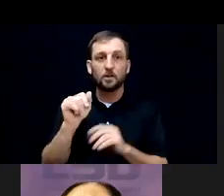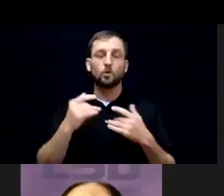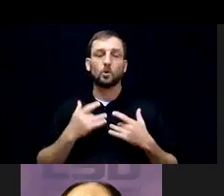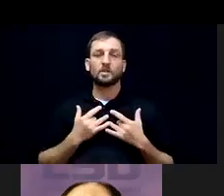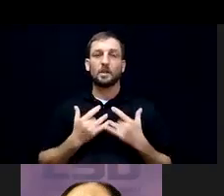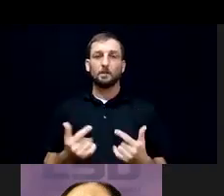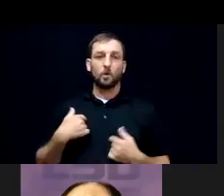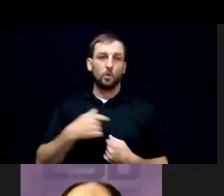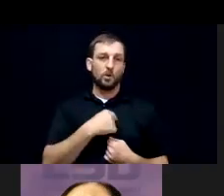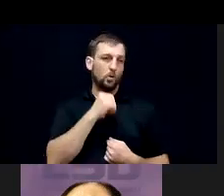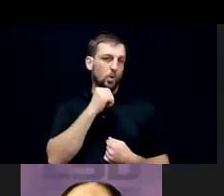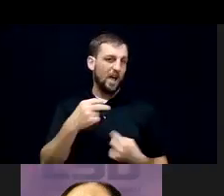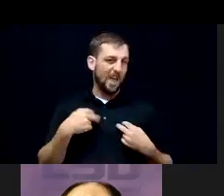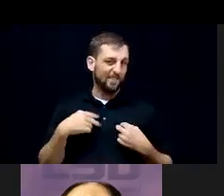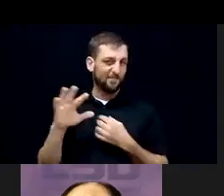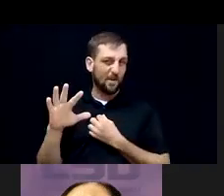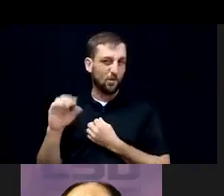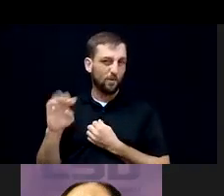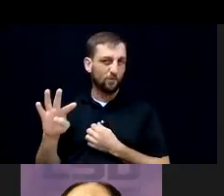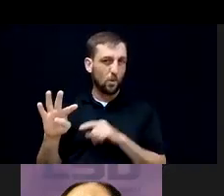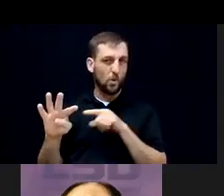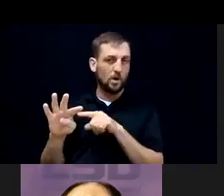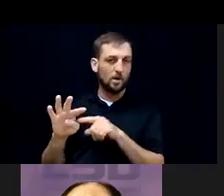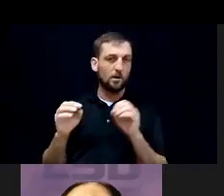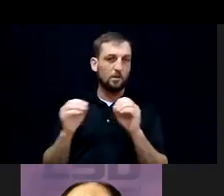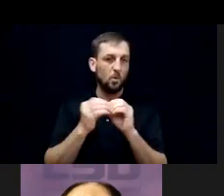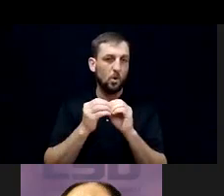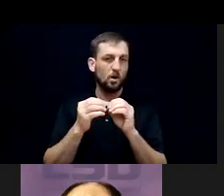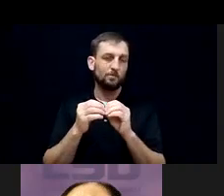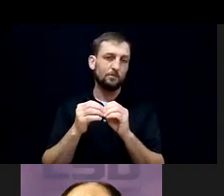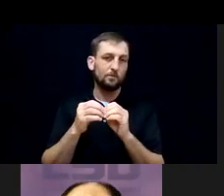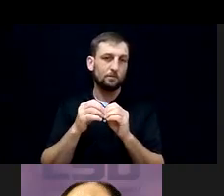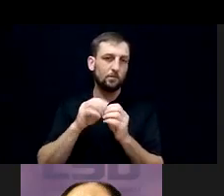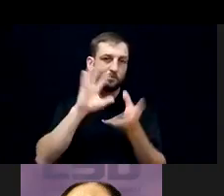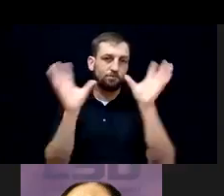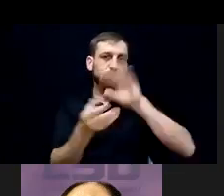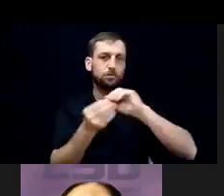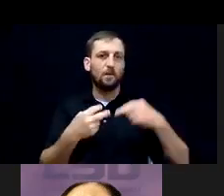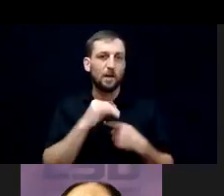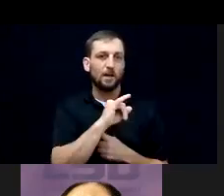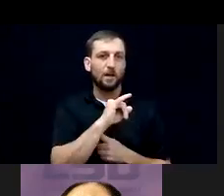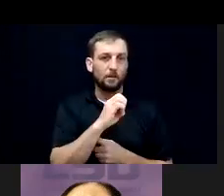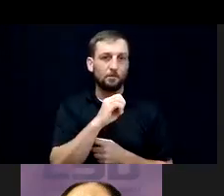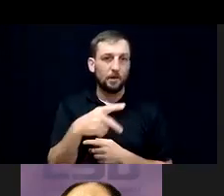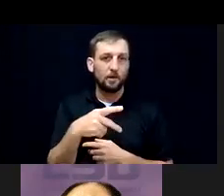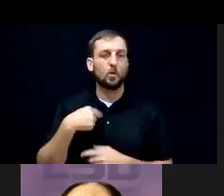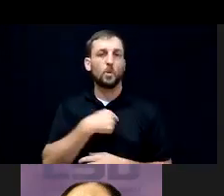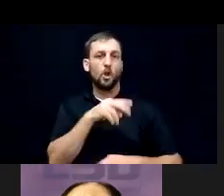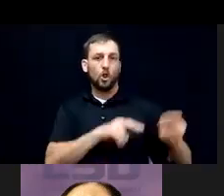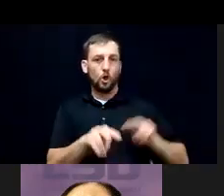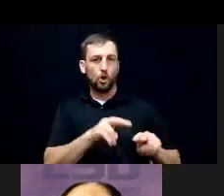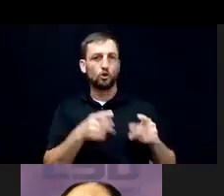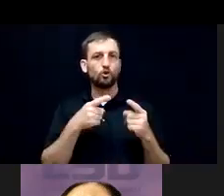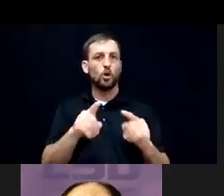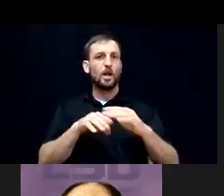have students with 504s. It's more the full IEP, but we look at those in the admissions process and review